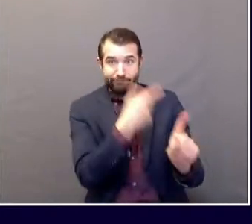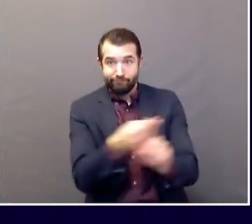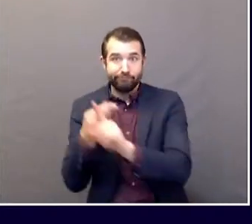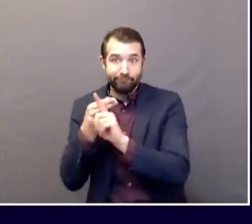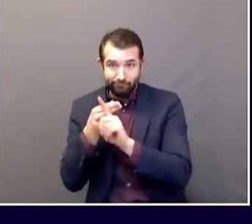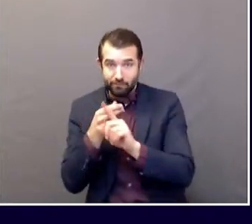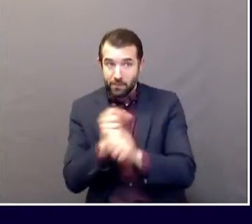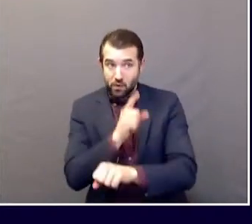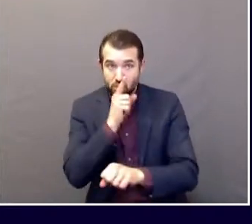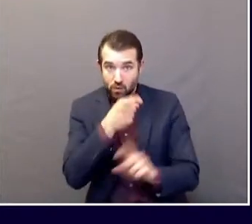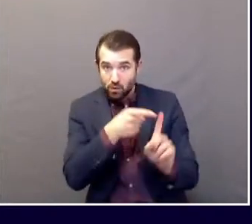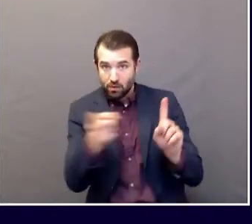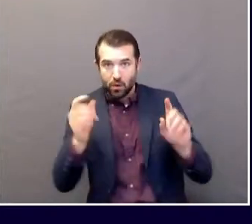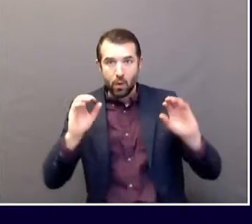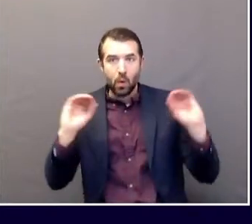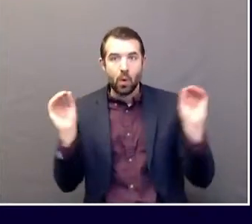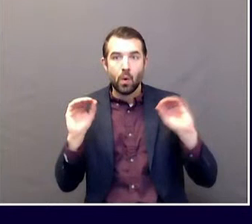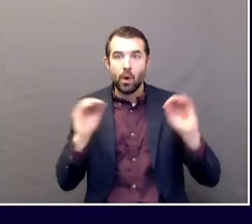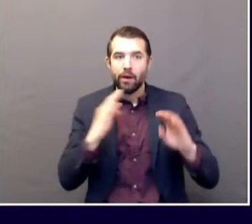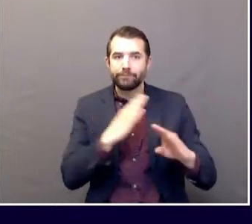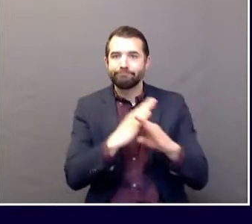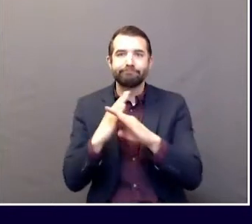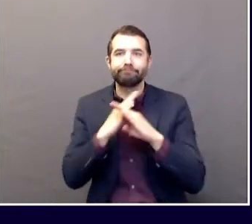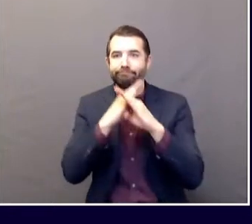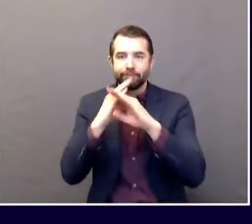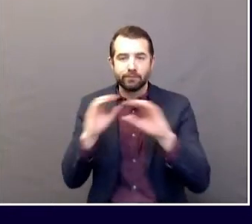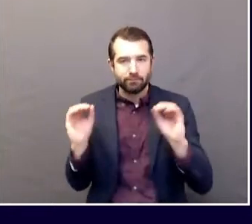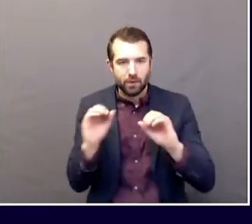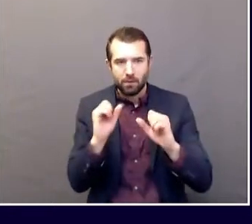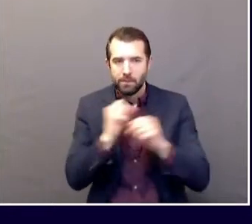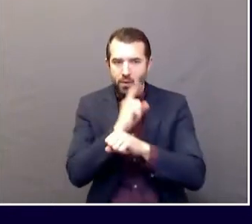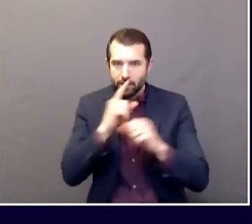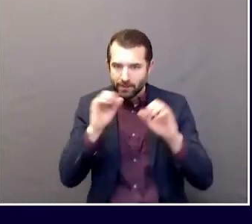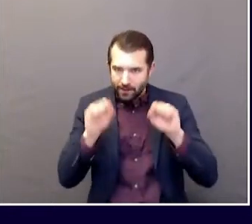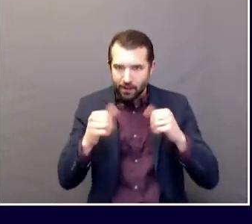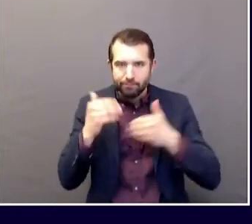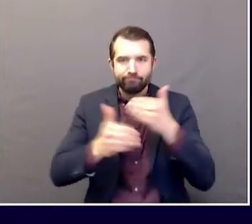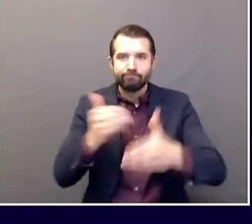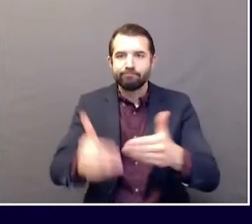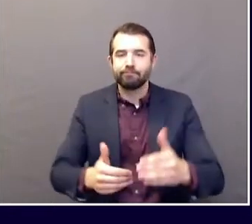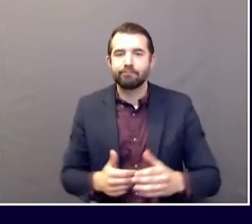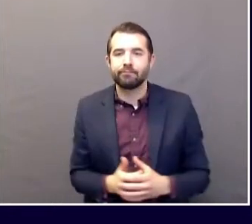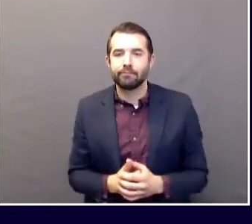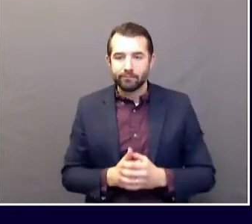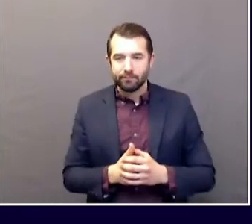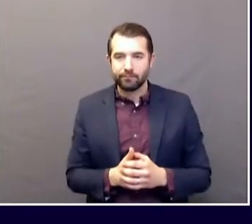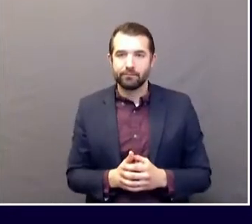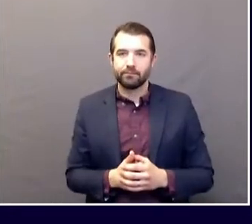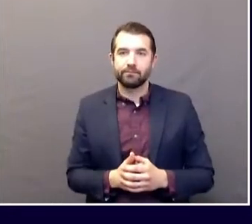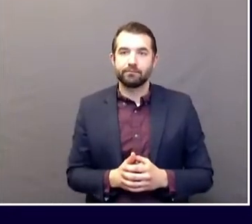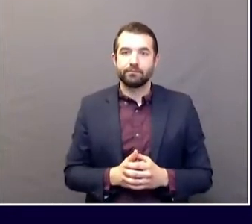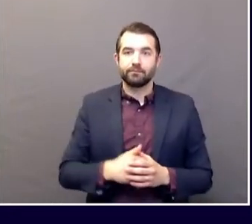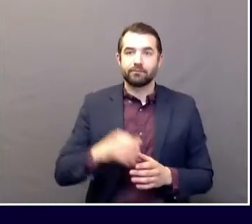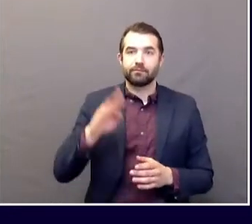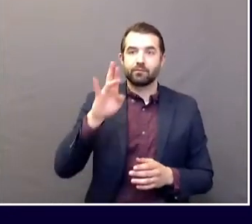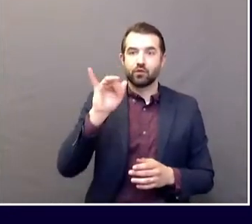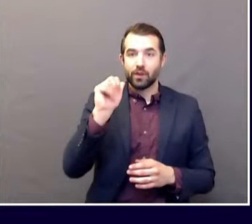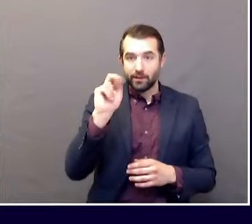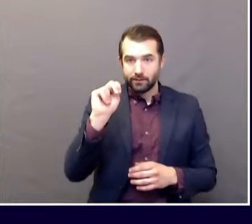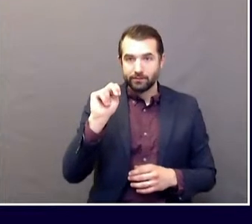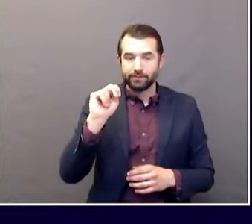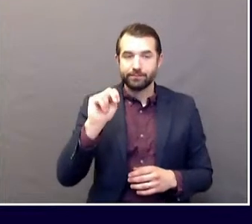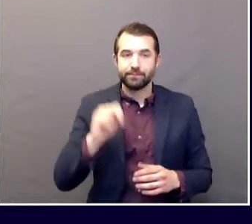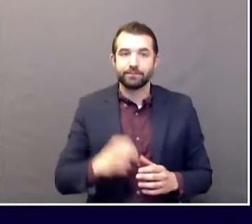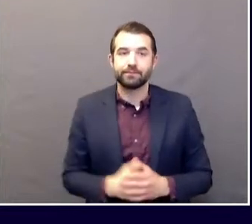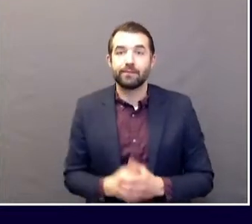barriers for them doing so. Thank you both. Thanks, Evan. Let me go to Brian Sullivan next. Thank you, Dr.